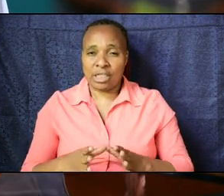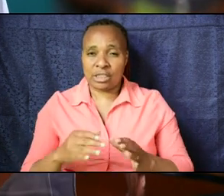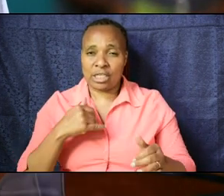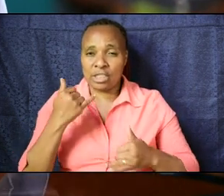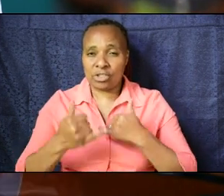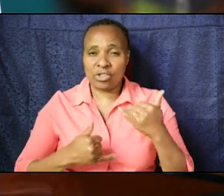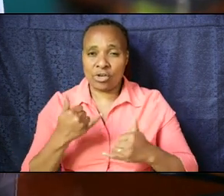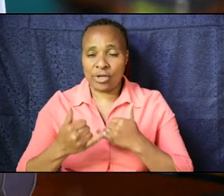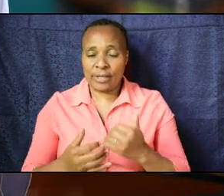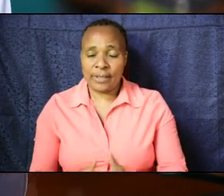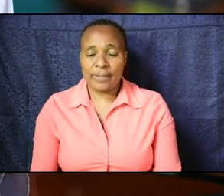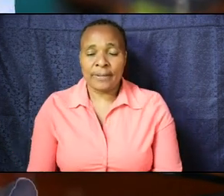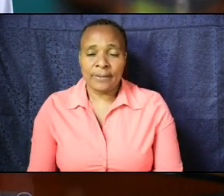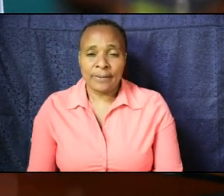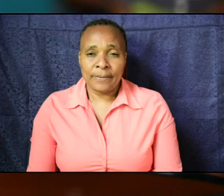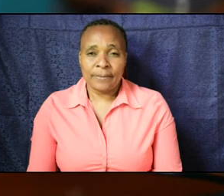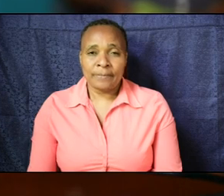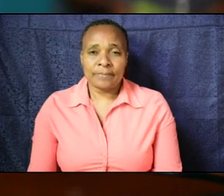Enjoy!